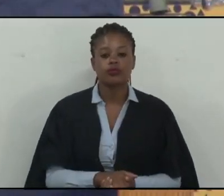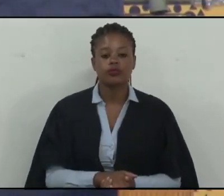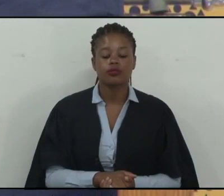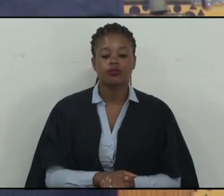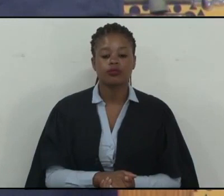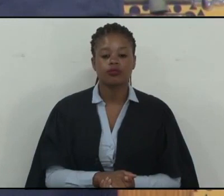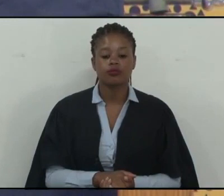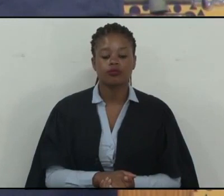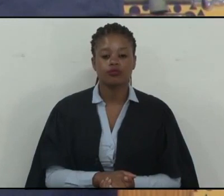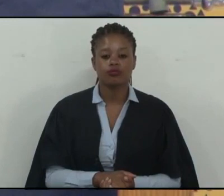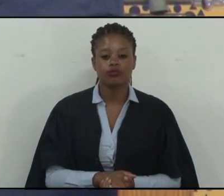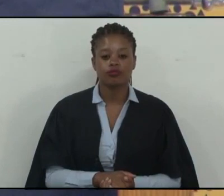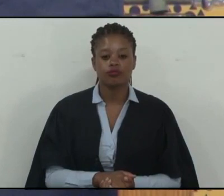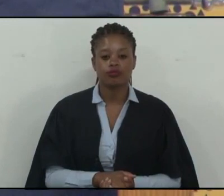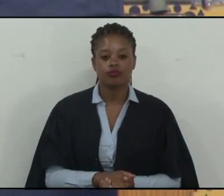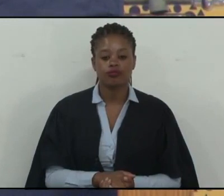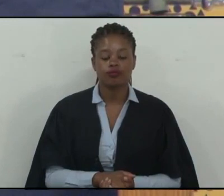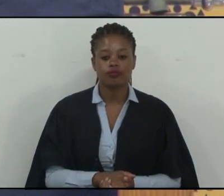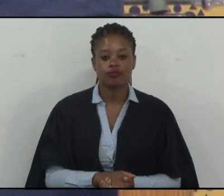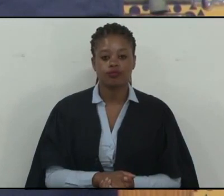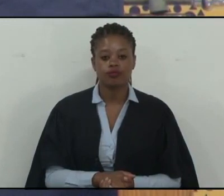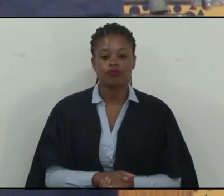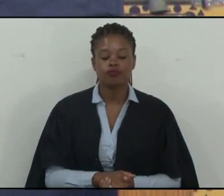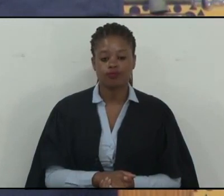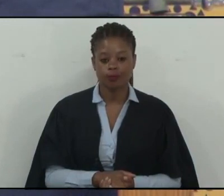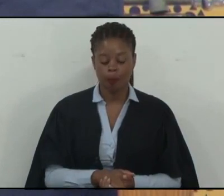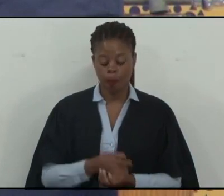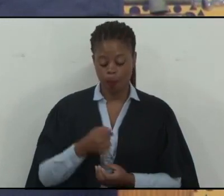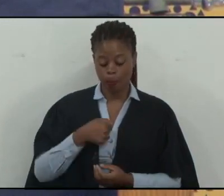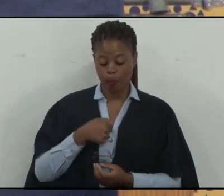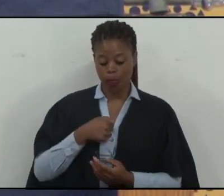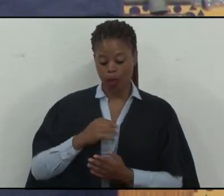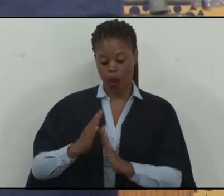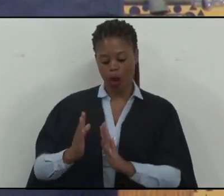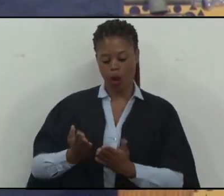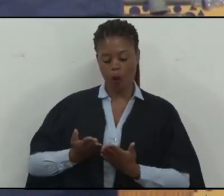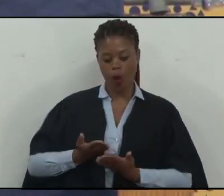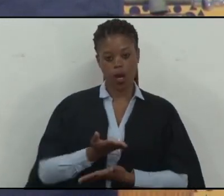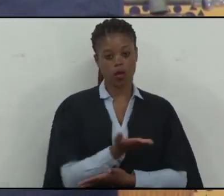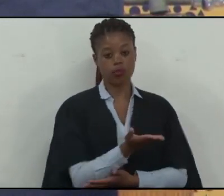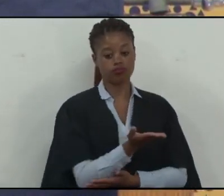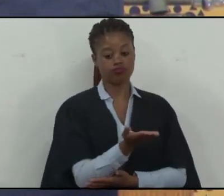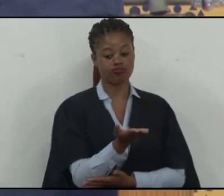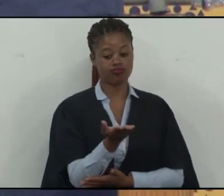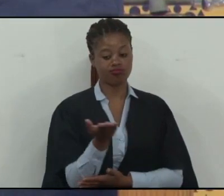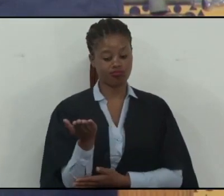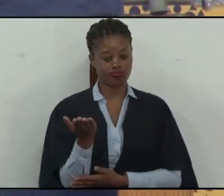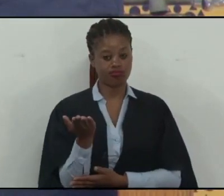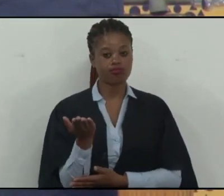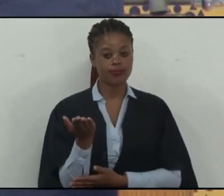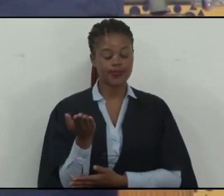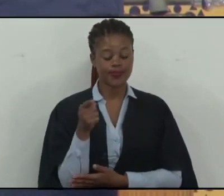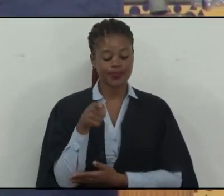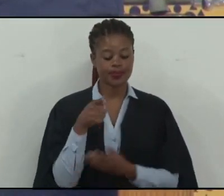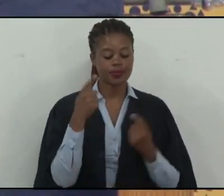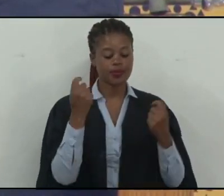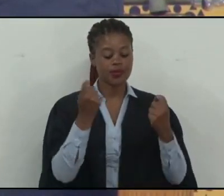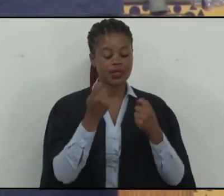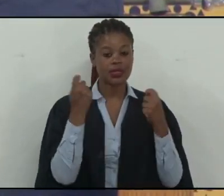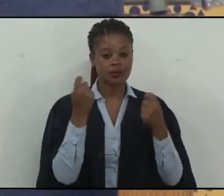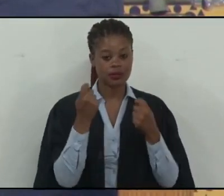I'd like to welcome you to this ceremony, and in